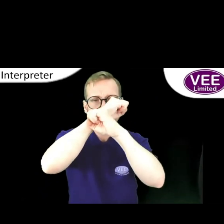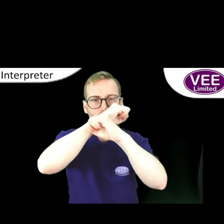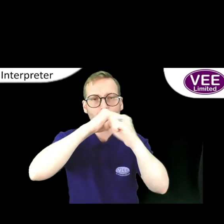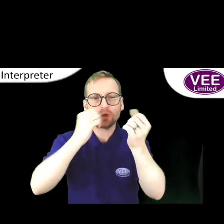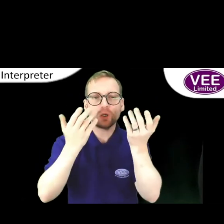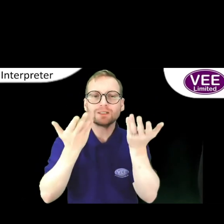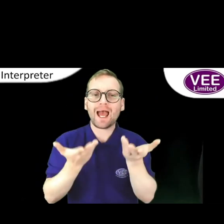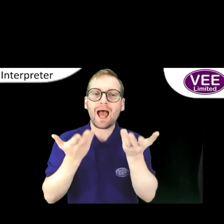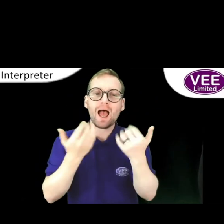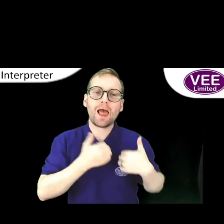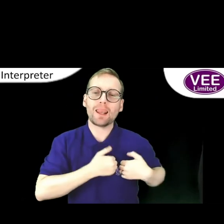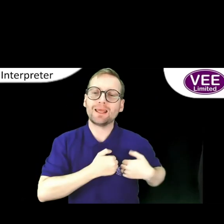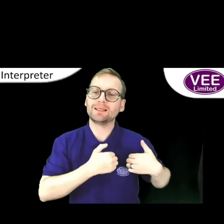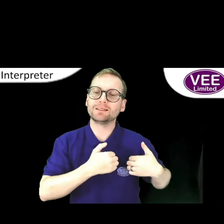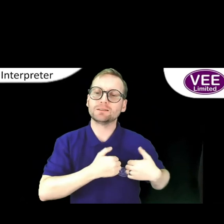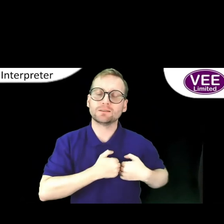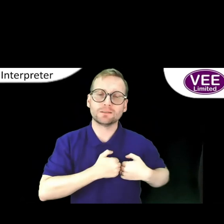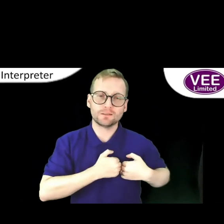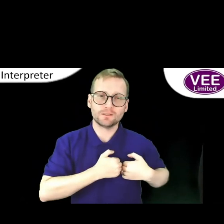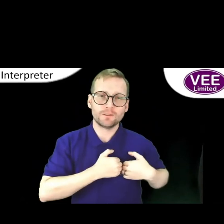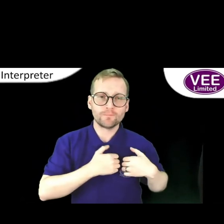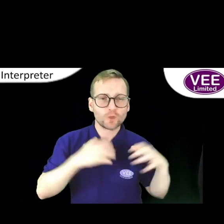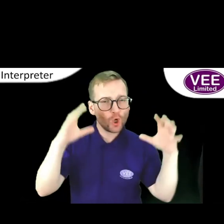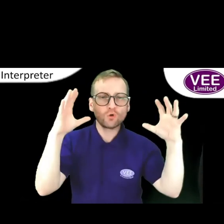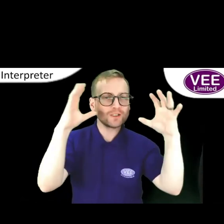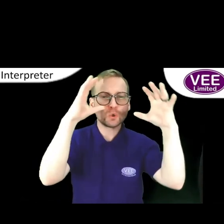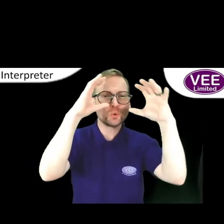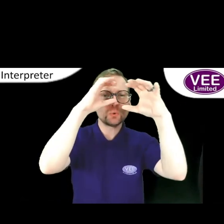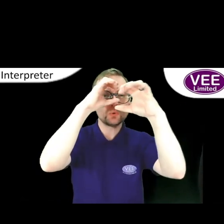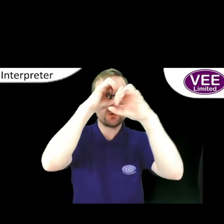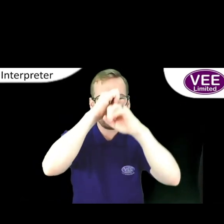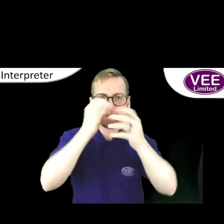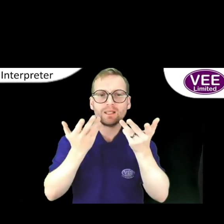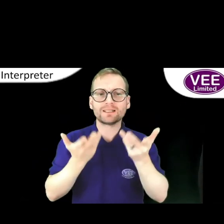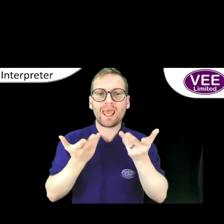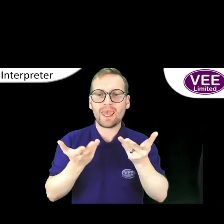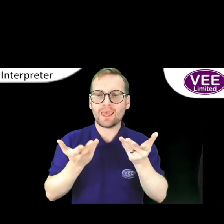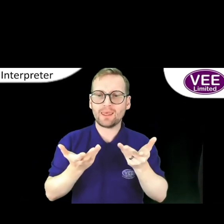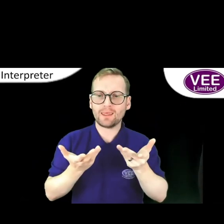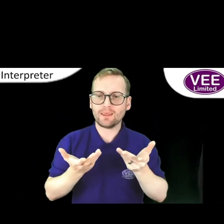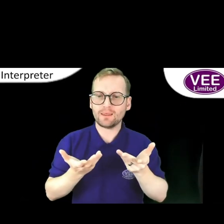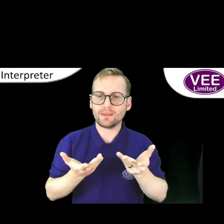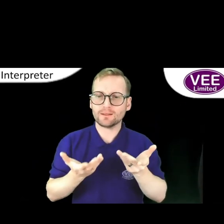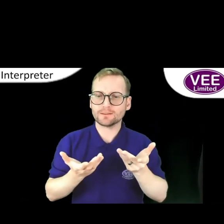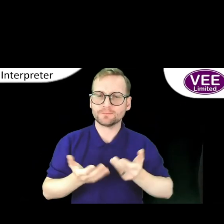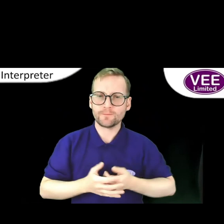Curry doon, my darling, curry doon the day.